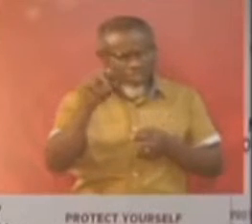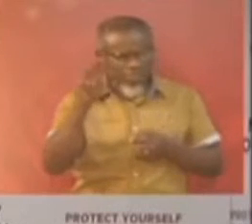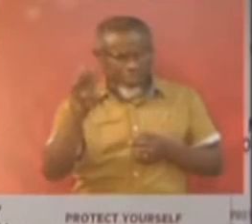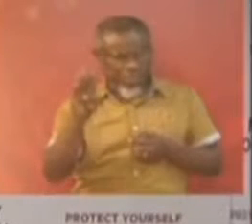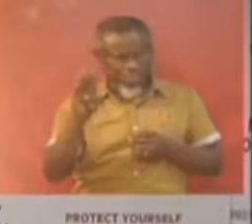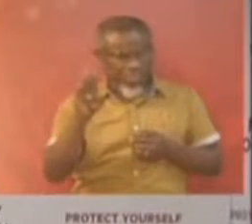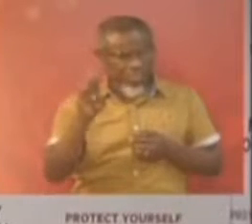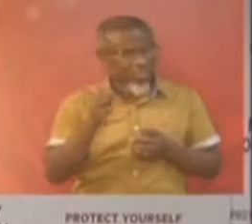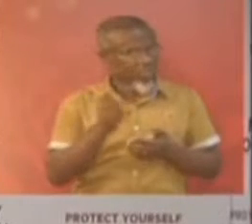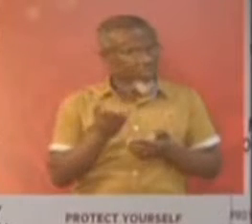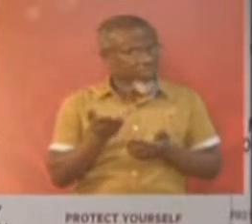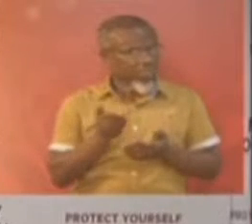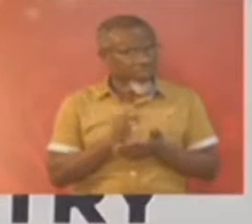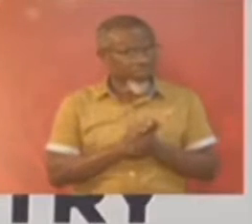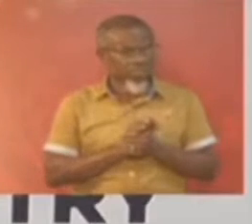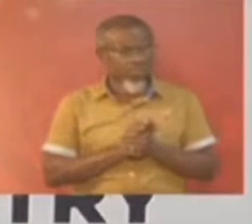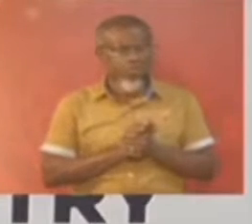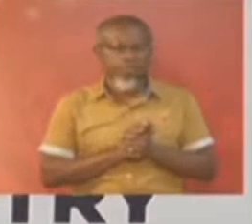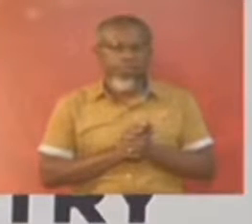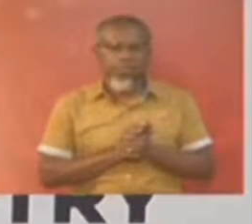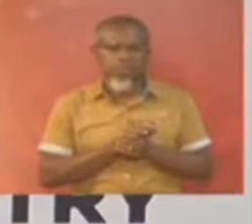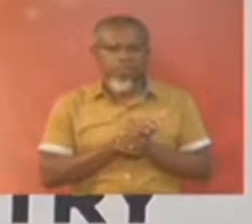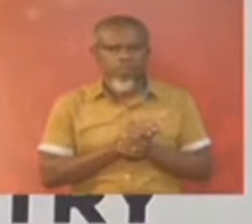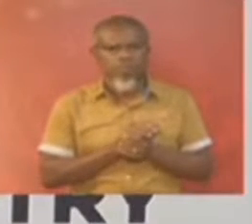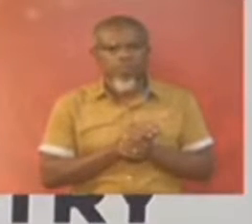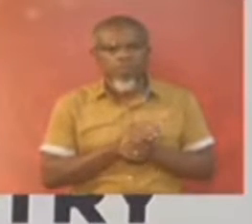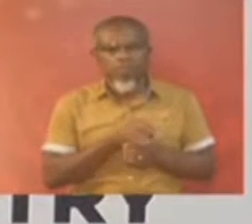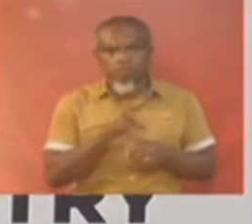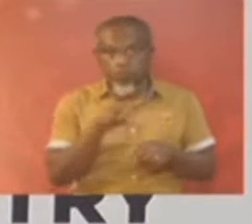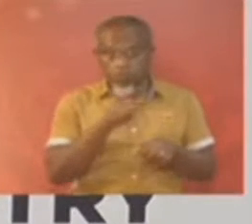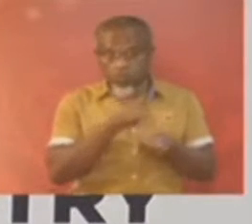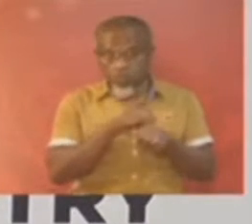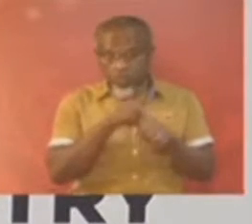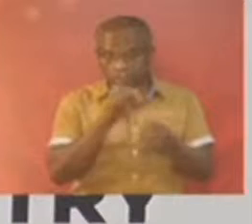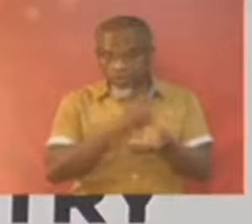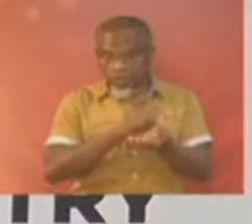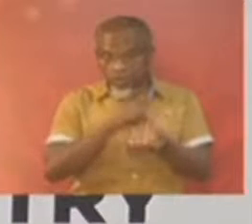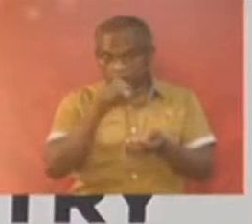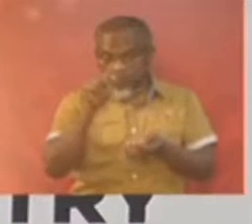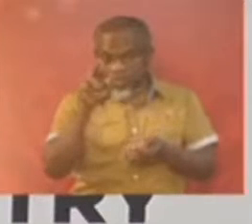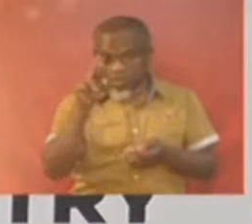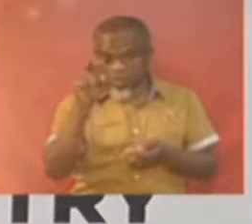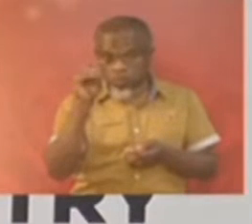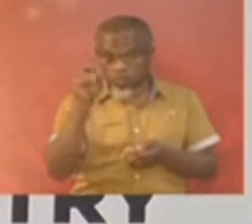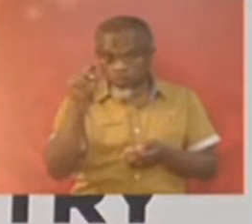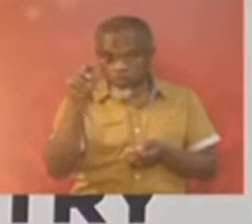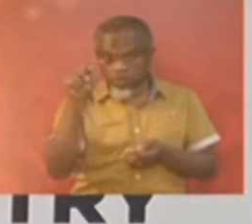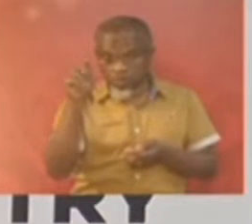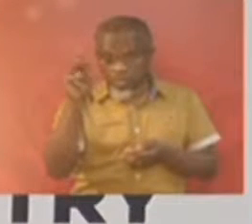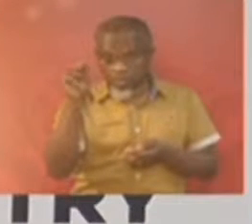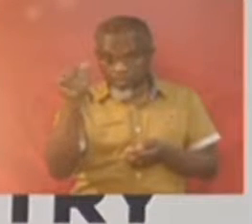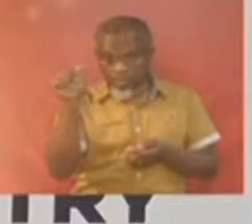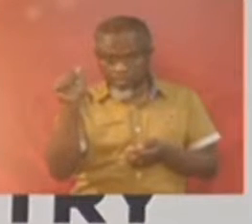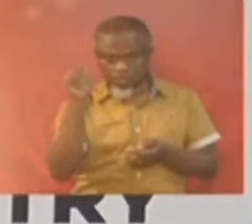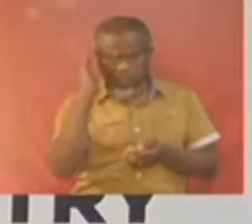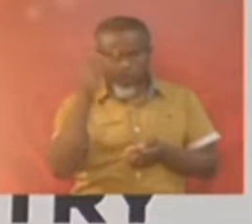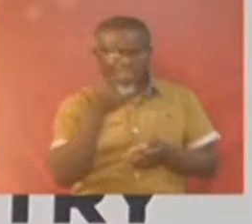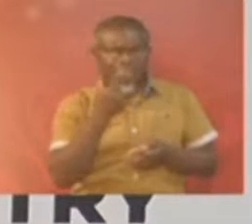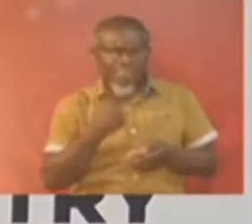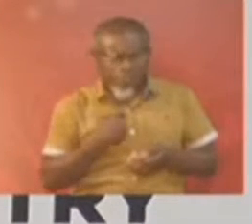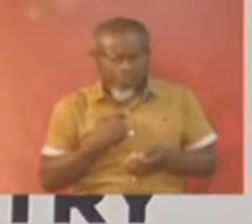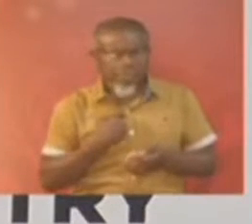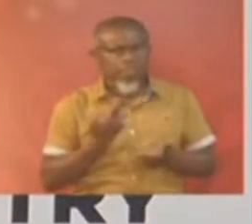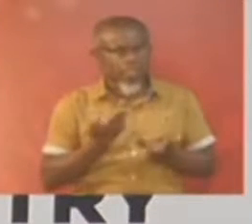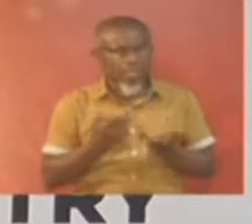No, normally Dr. Trotman, who's the medical director of the thoracic unit, will alert me to any shortages. She hasn't done so. I